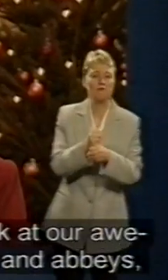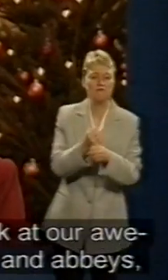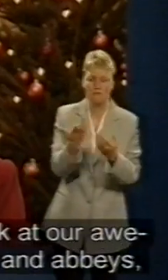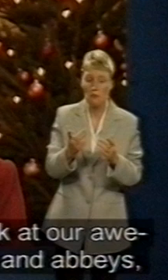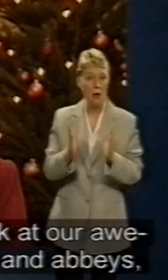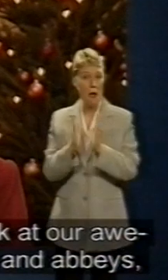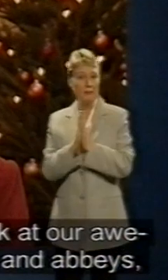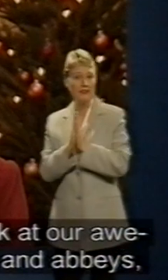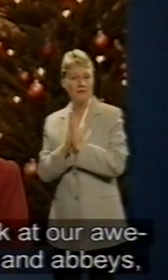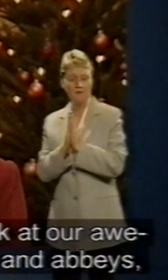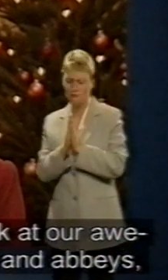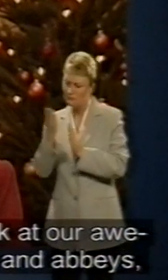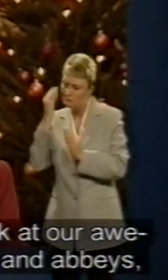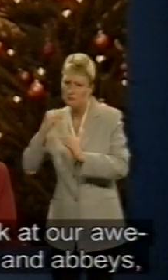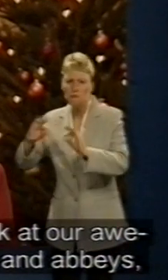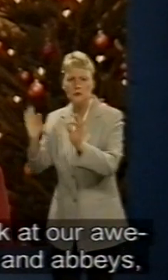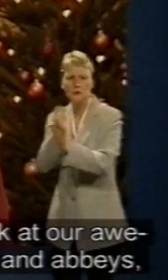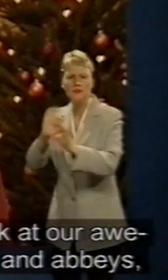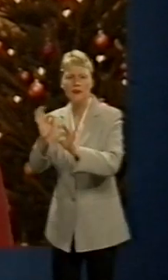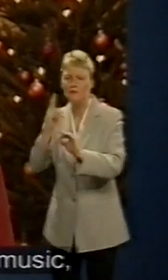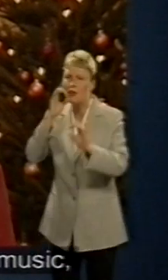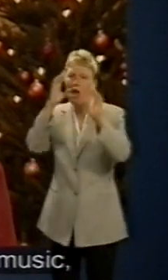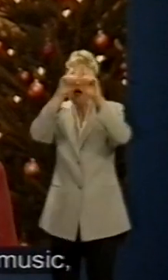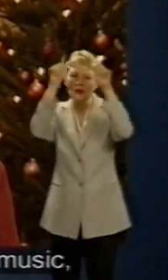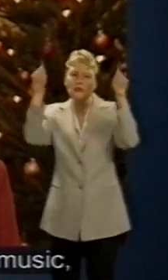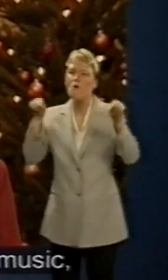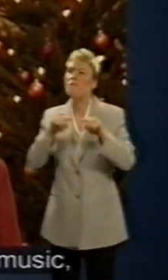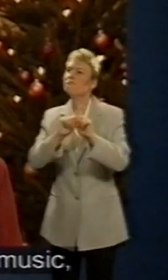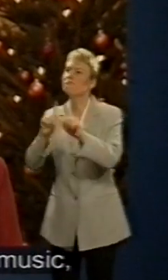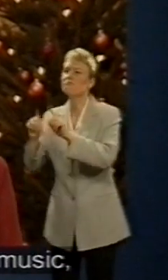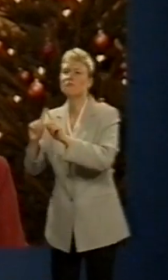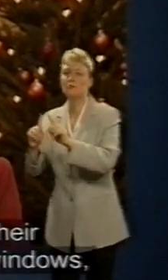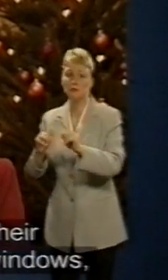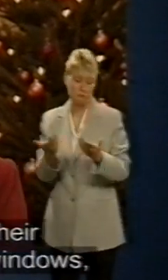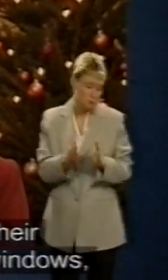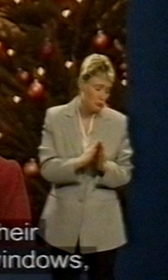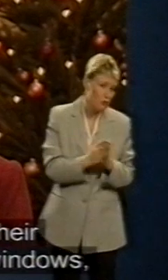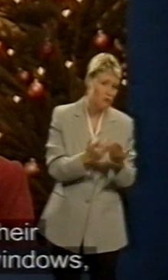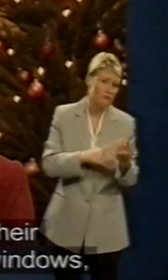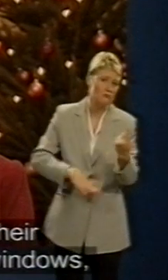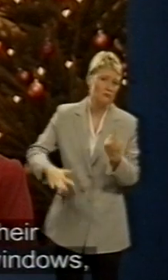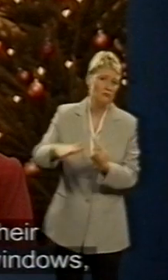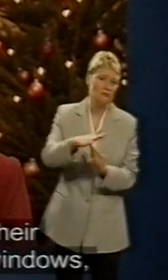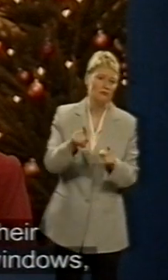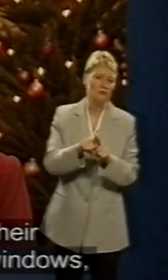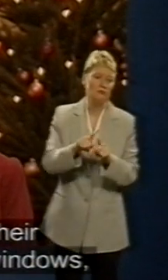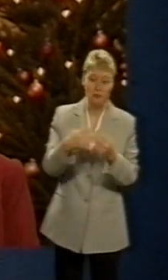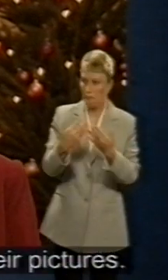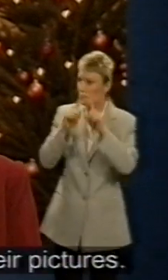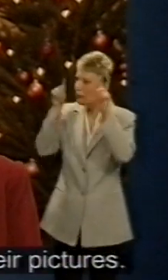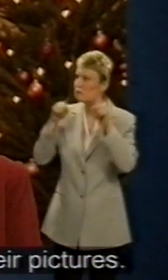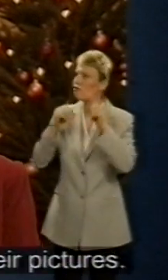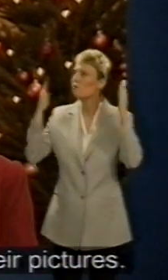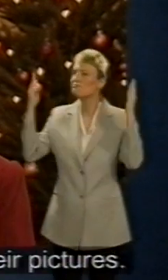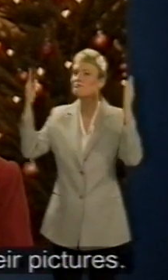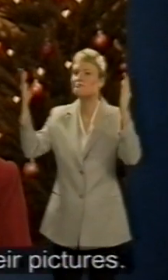at our awe-inspiring cathedrals and abbeys, listen to their music, or look at their stained glass windows, their books,